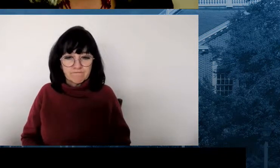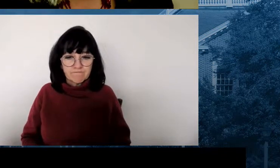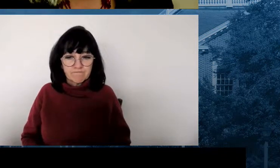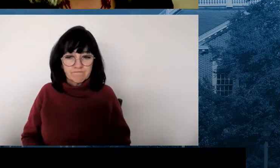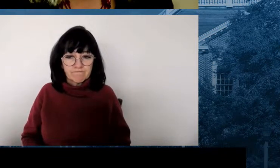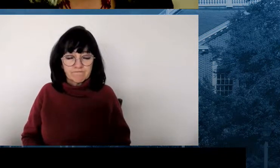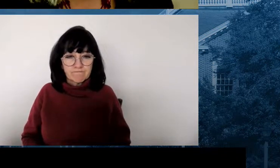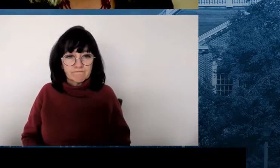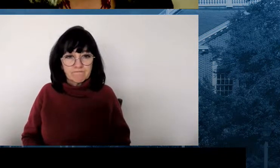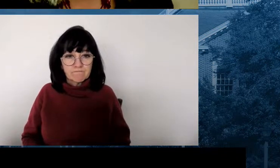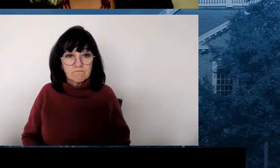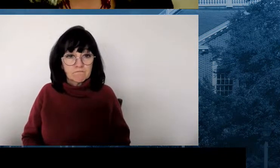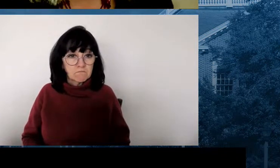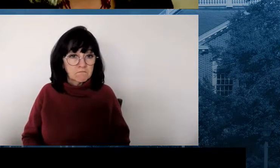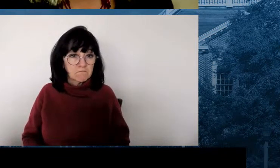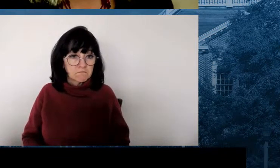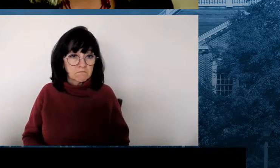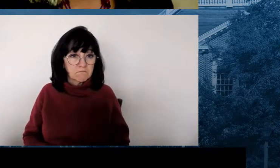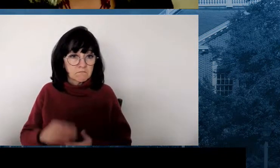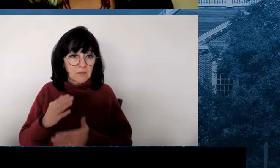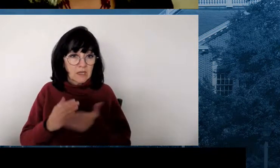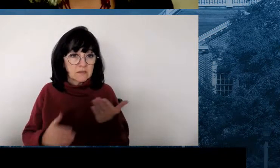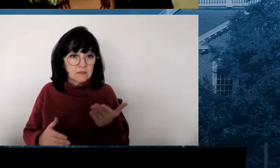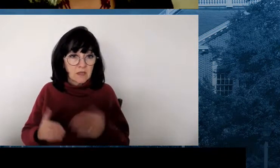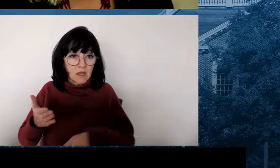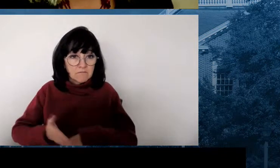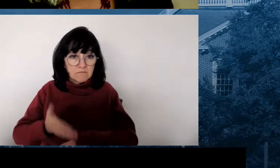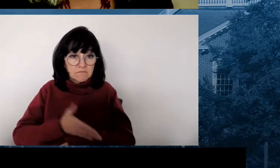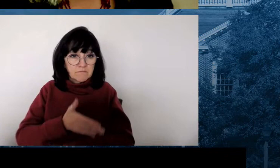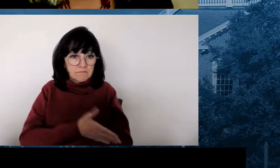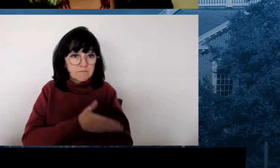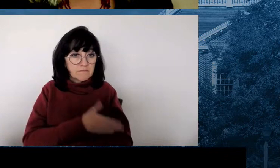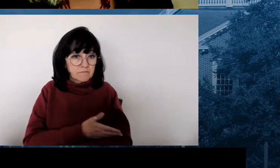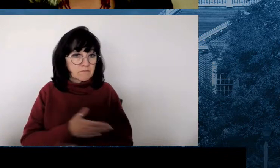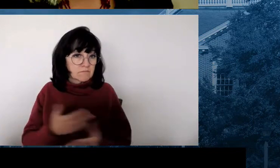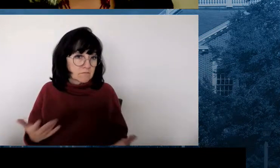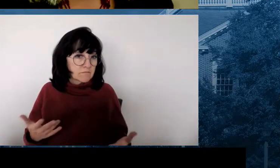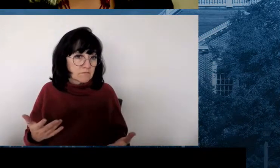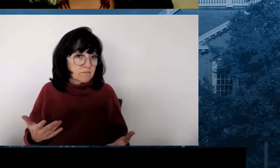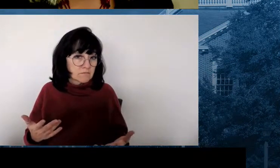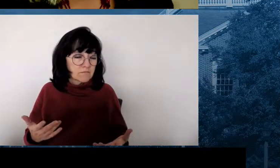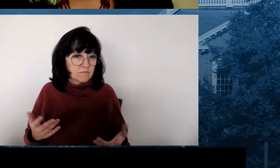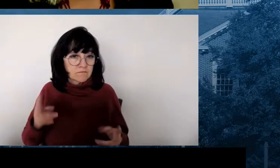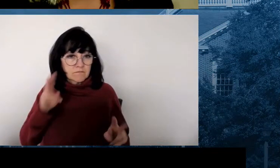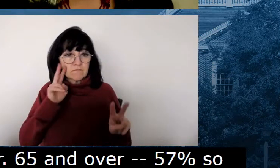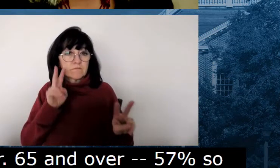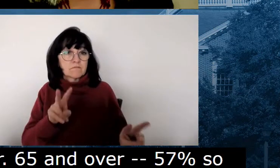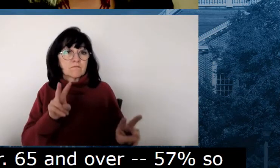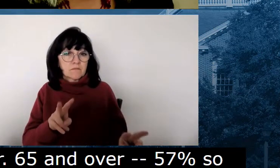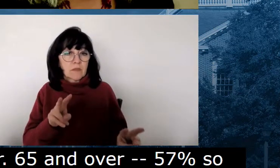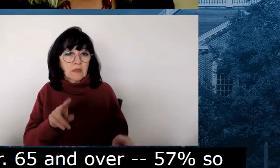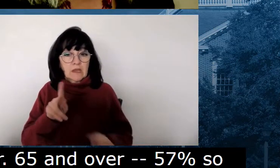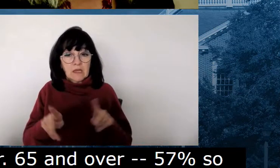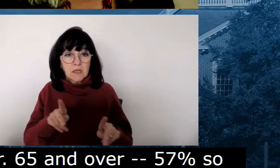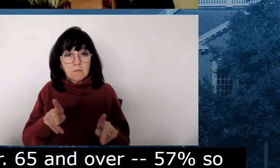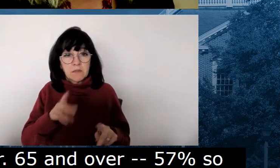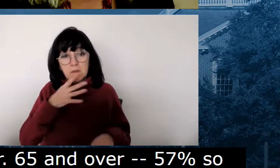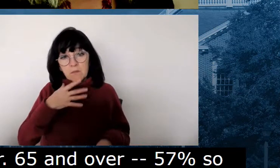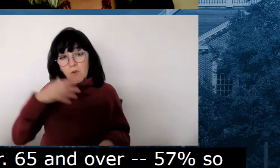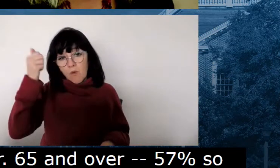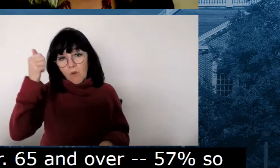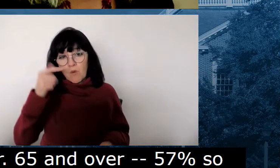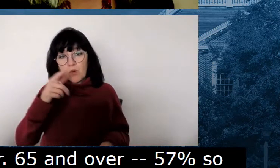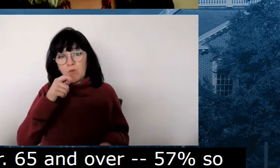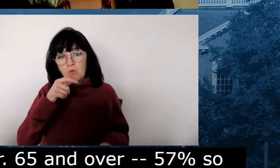So we're making some progress there, but we'd like to be further along, particularly in the older group, which has been eligible for a